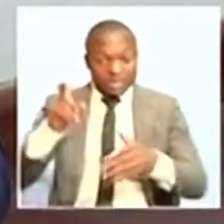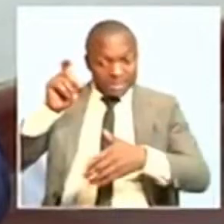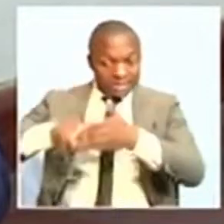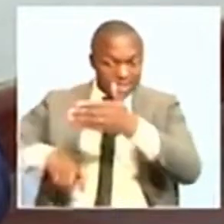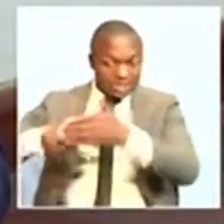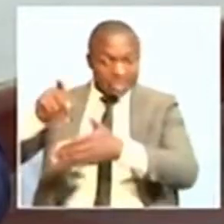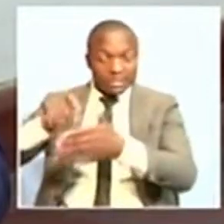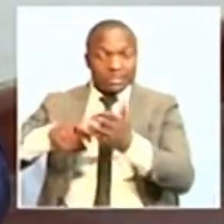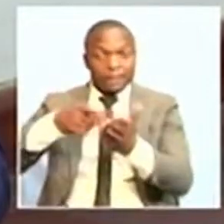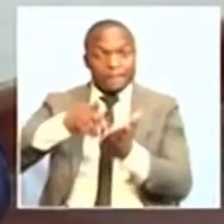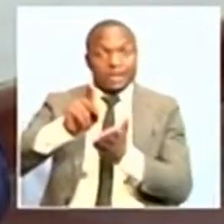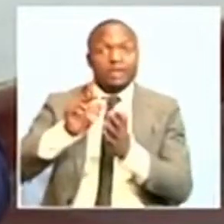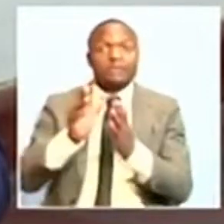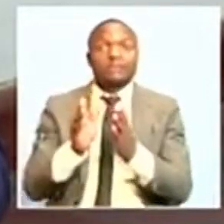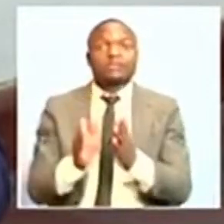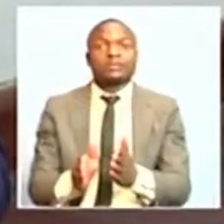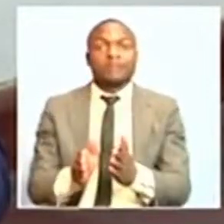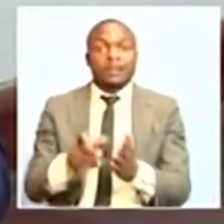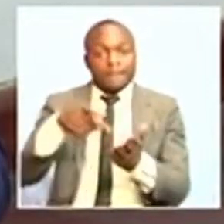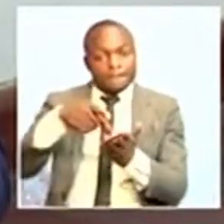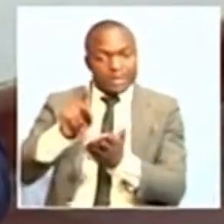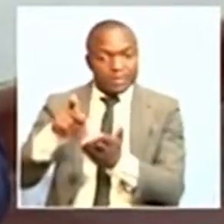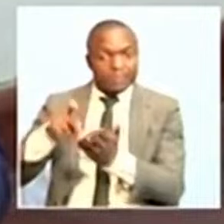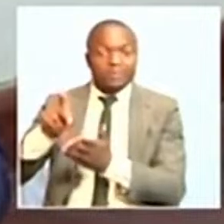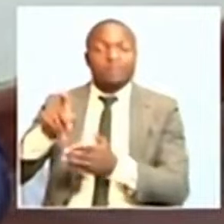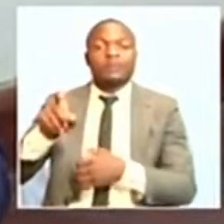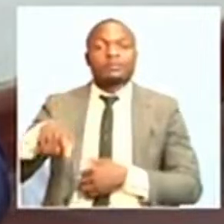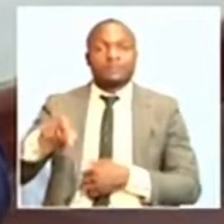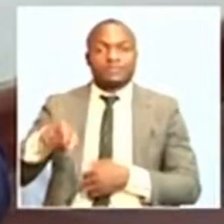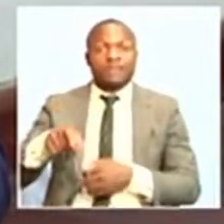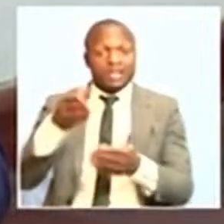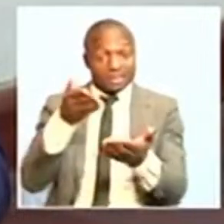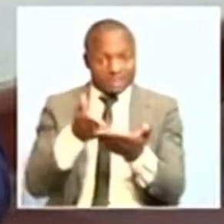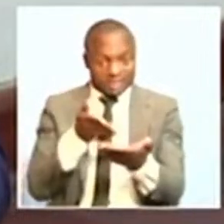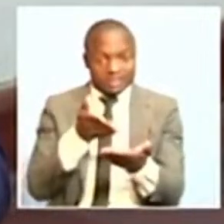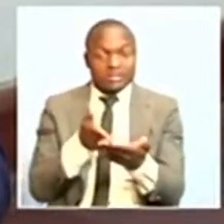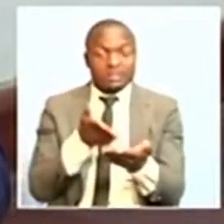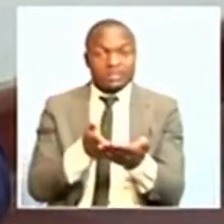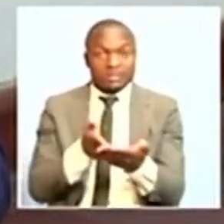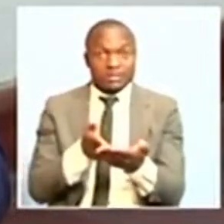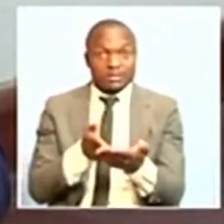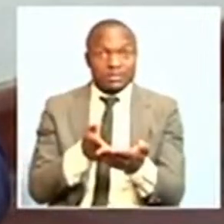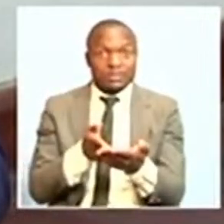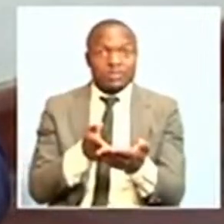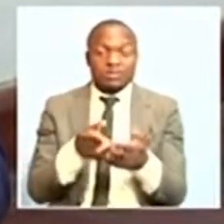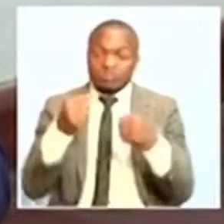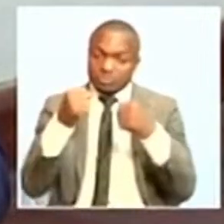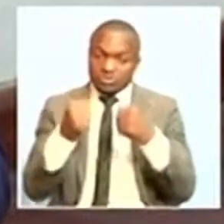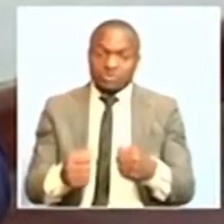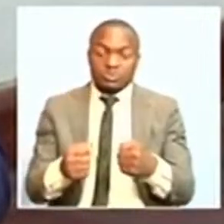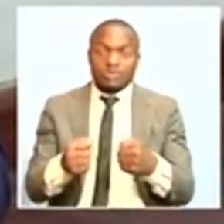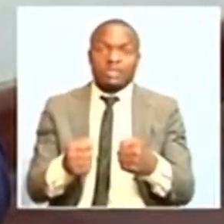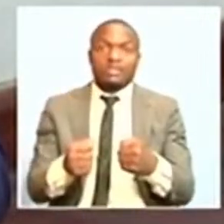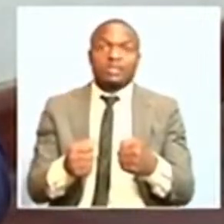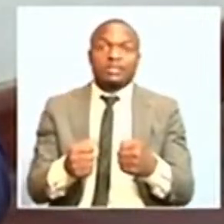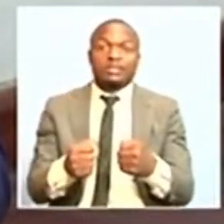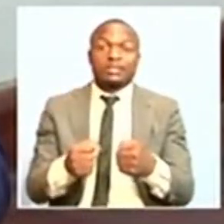comply with filing and payment requirements, and this will definitely strengthen the tax base.